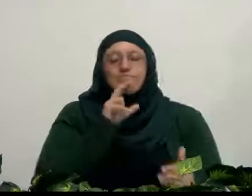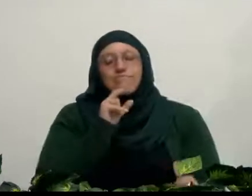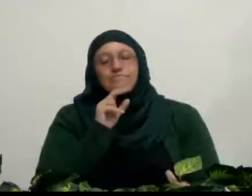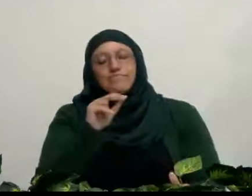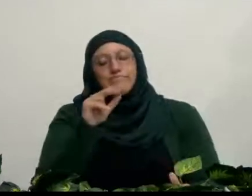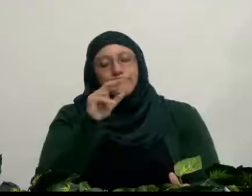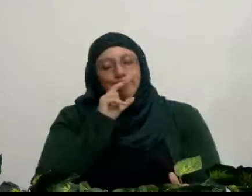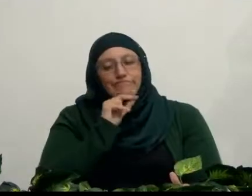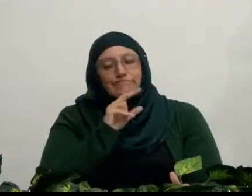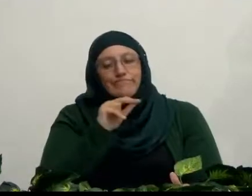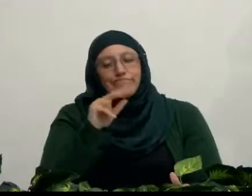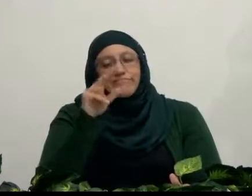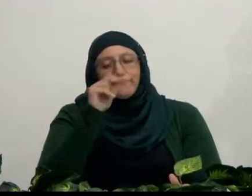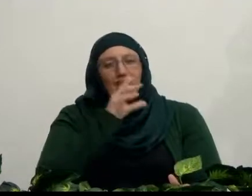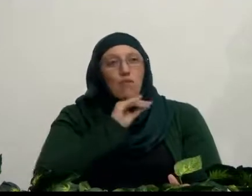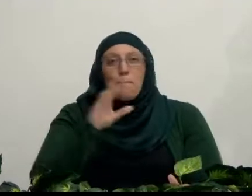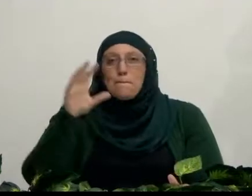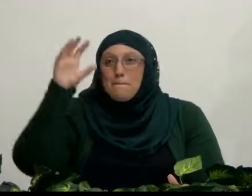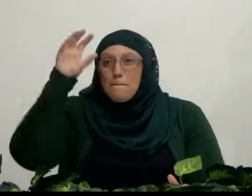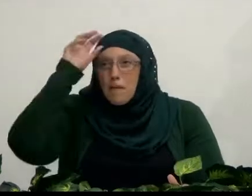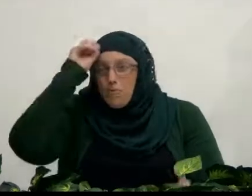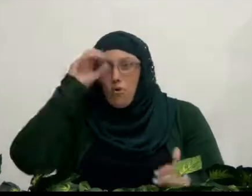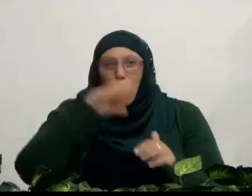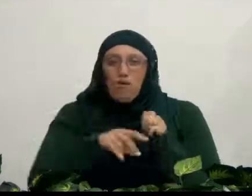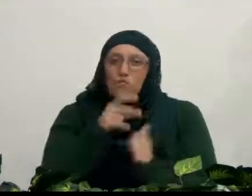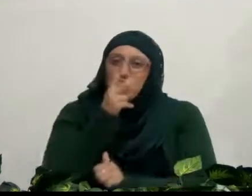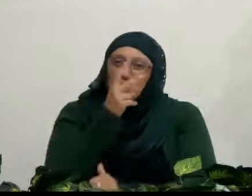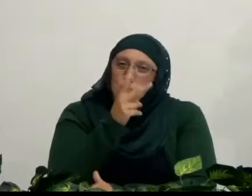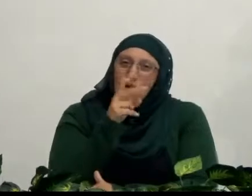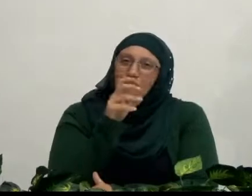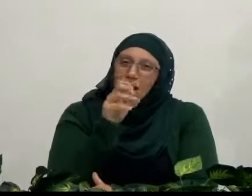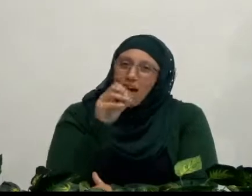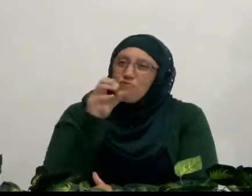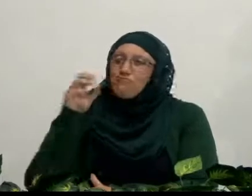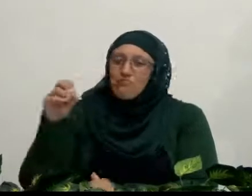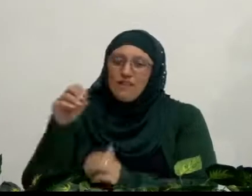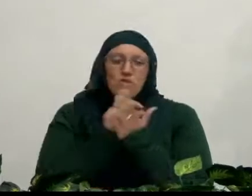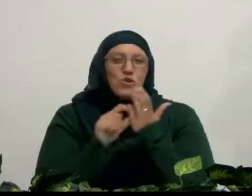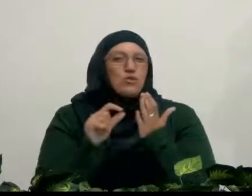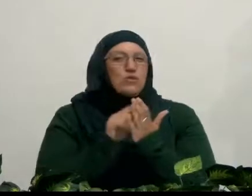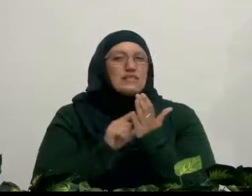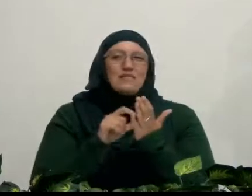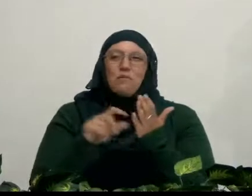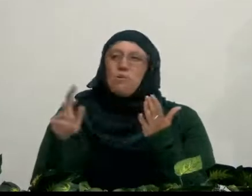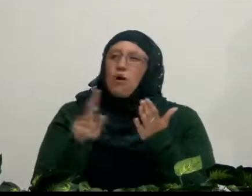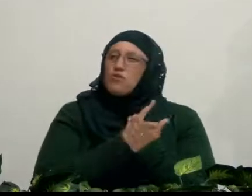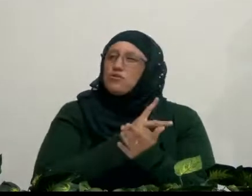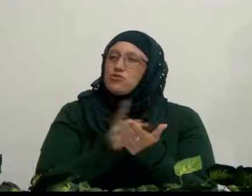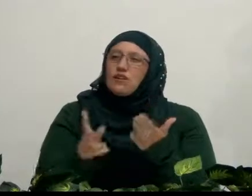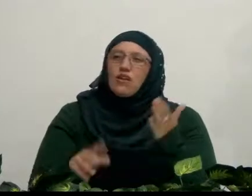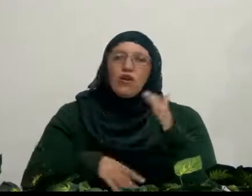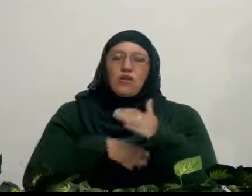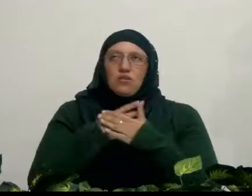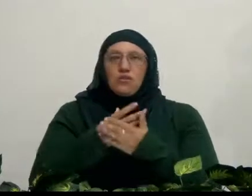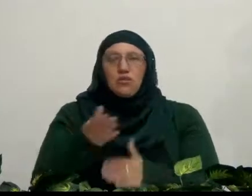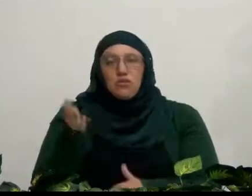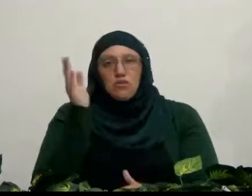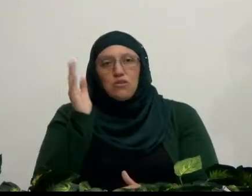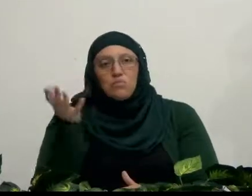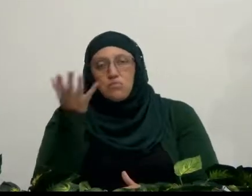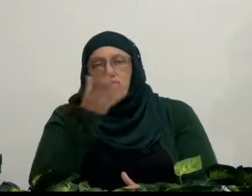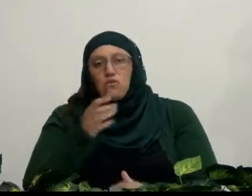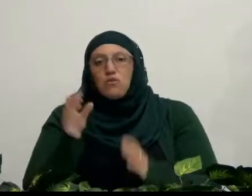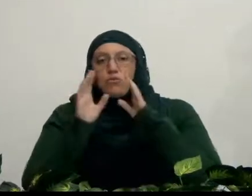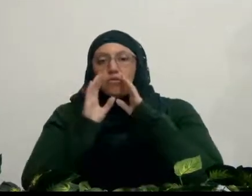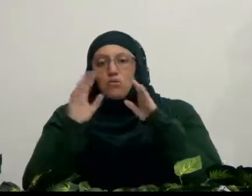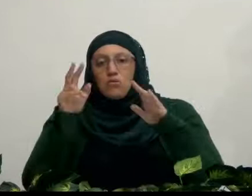my memory over 200 verses of a poetry that the whole sermon of the Holy Prophet was made into a